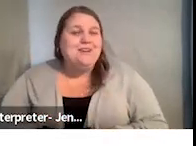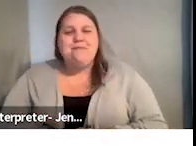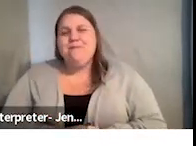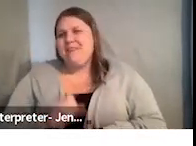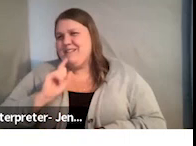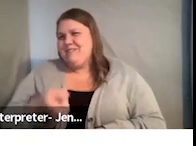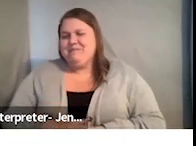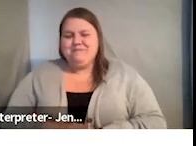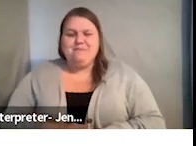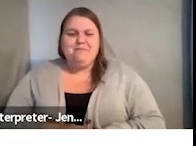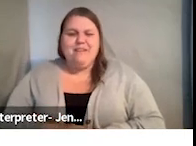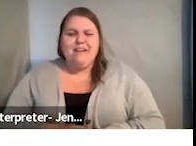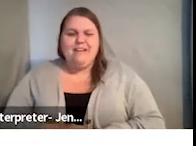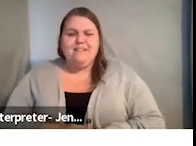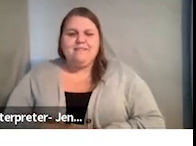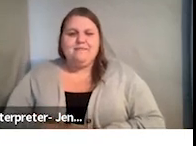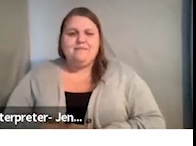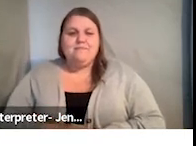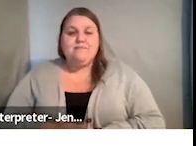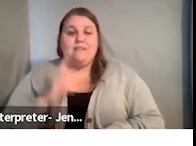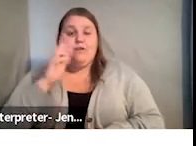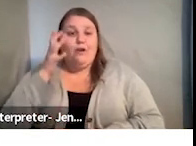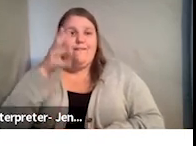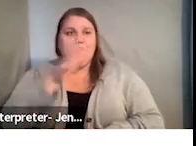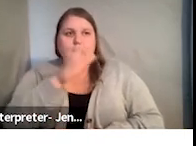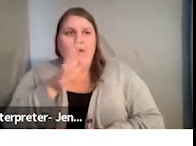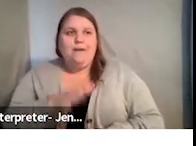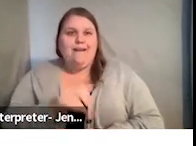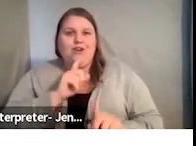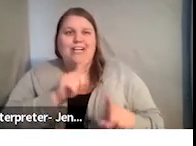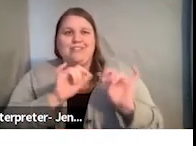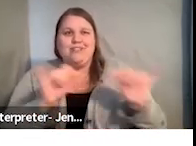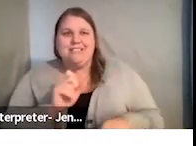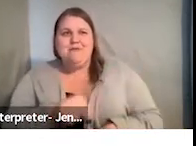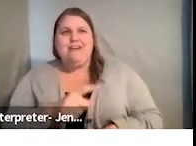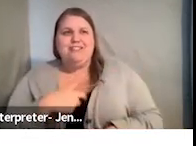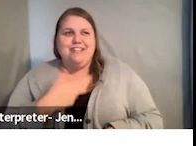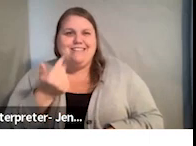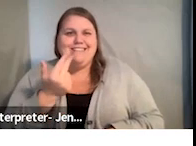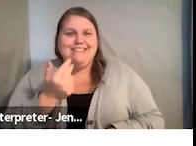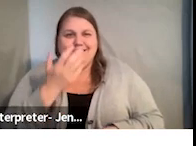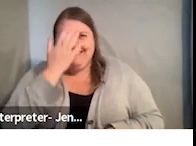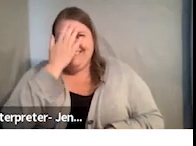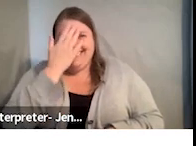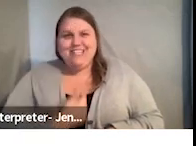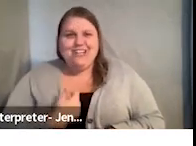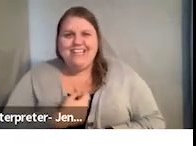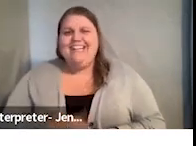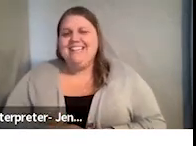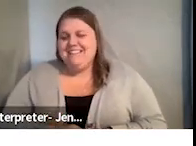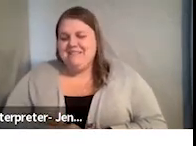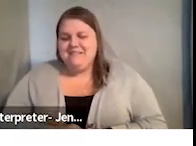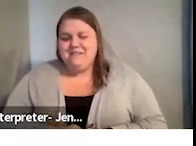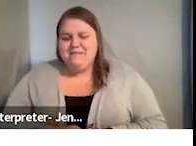Sure. Can I ask? Meredith, for future, I will not answer system questions. Sorry.